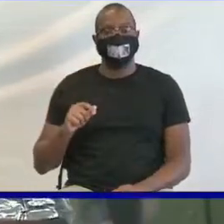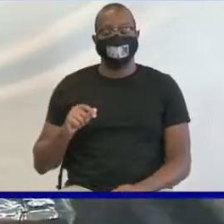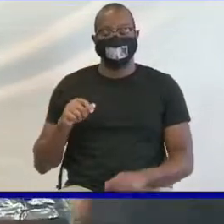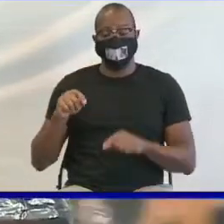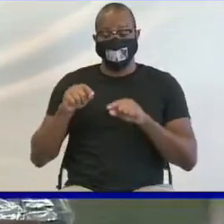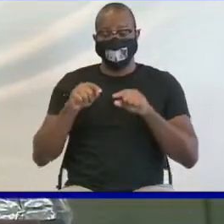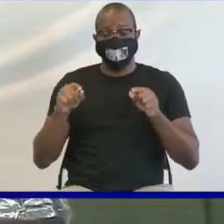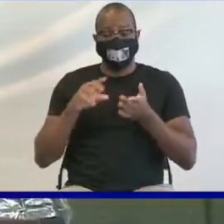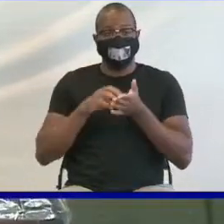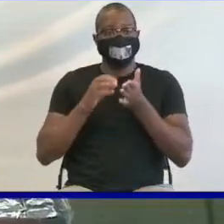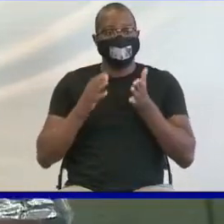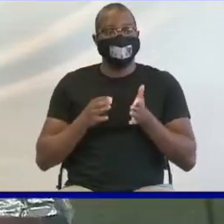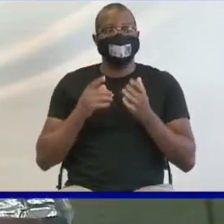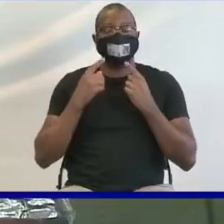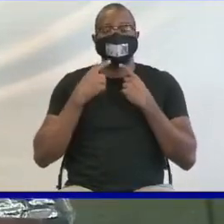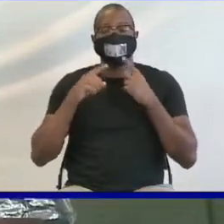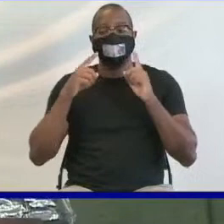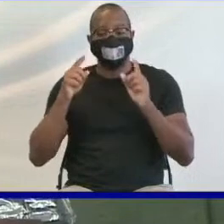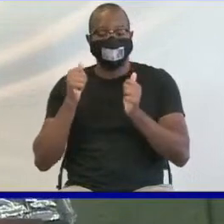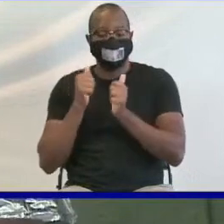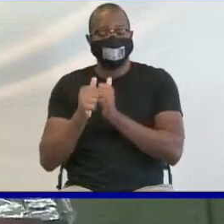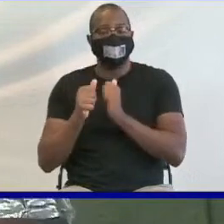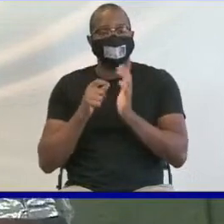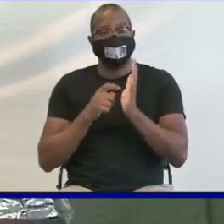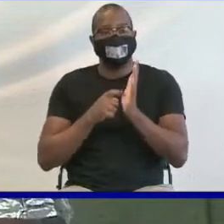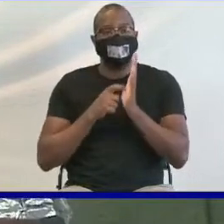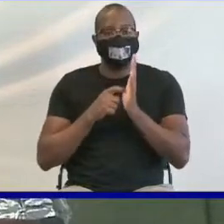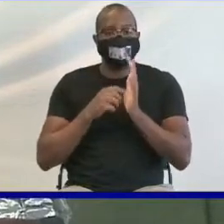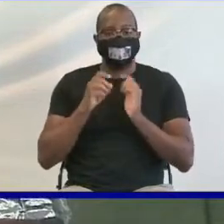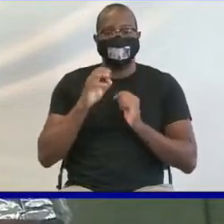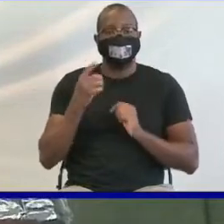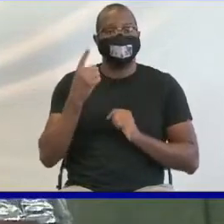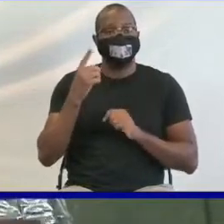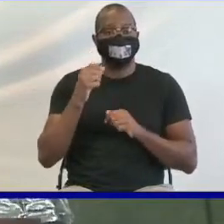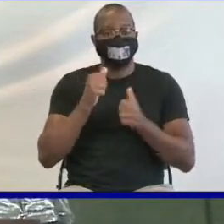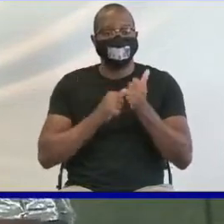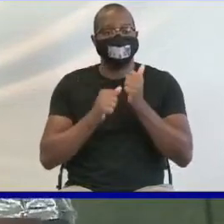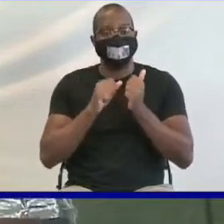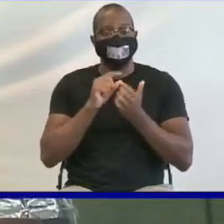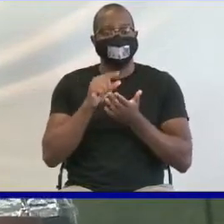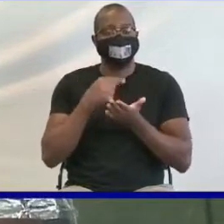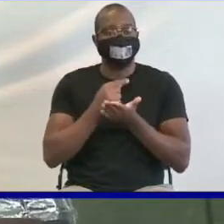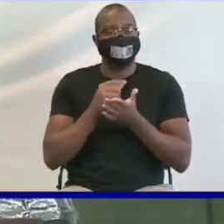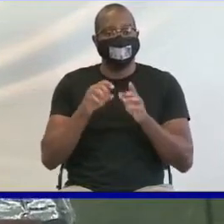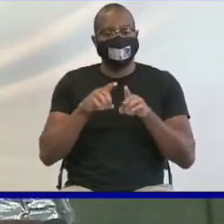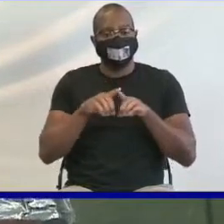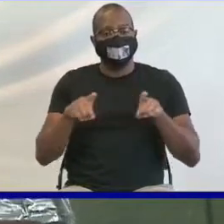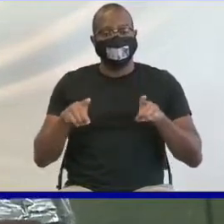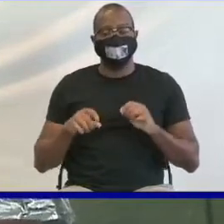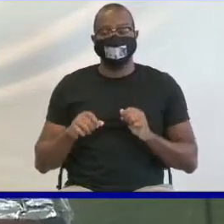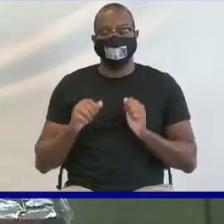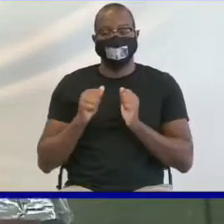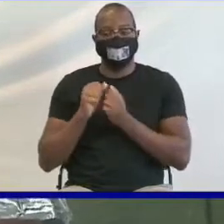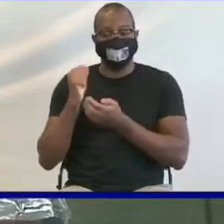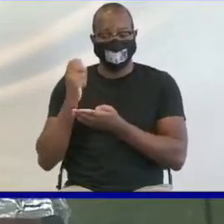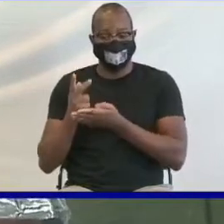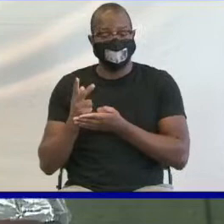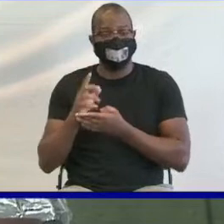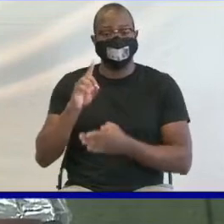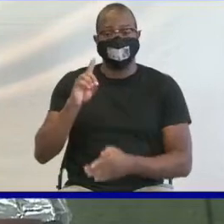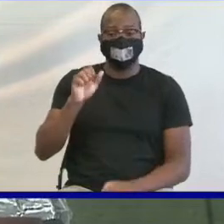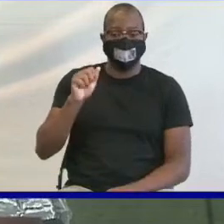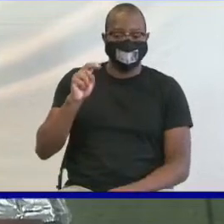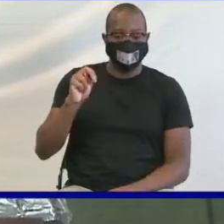have successfully fulfilled the requirements of one of the undergraduate degrees in their college. With the approval of the deans